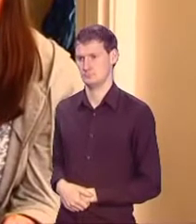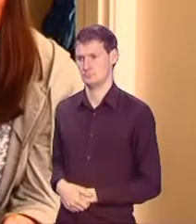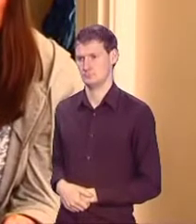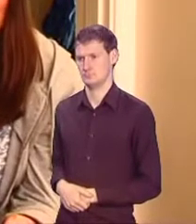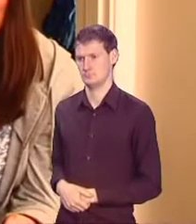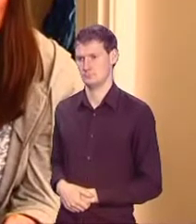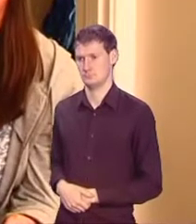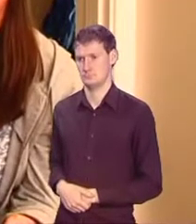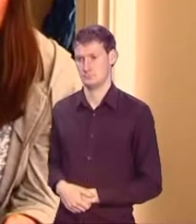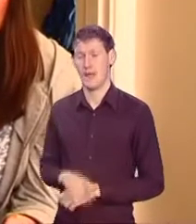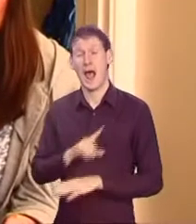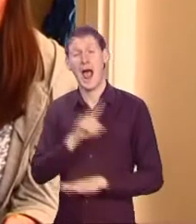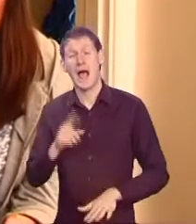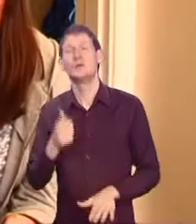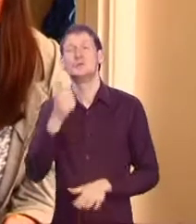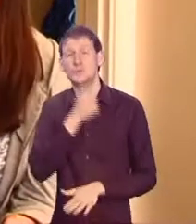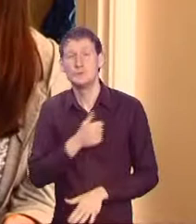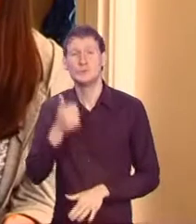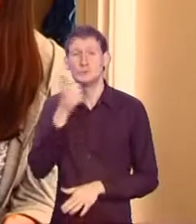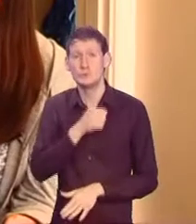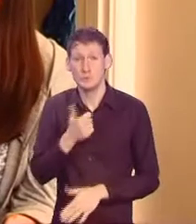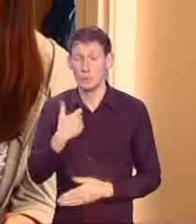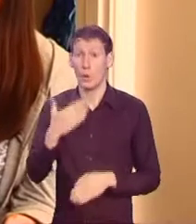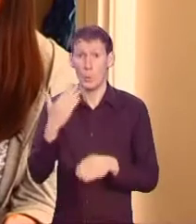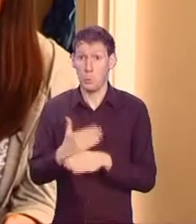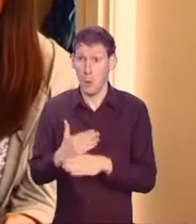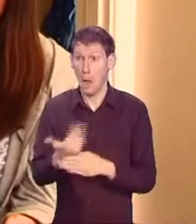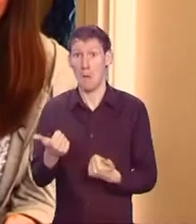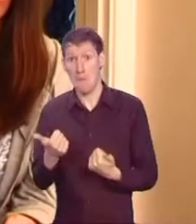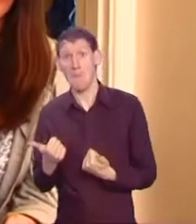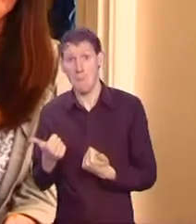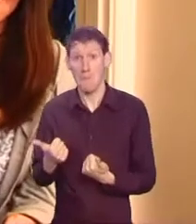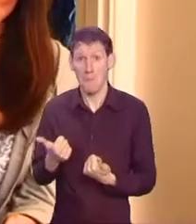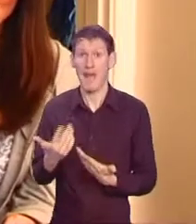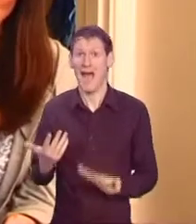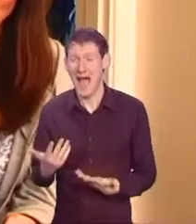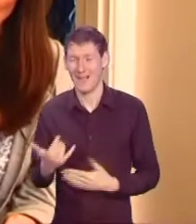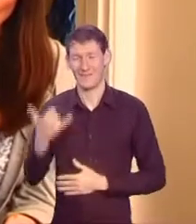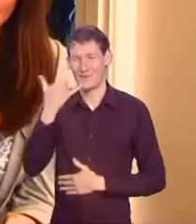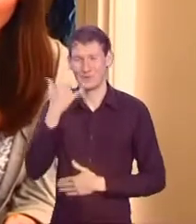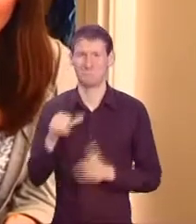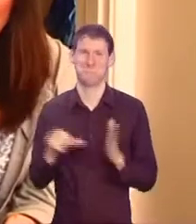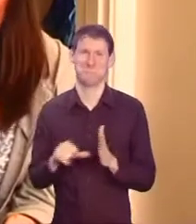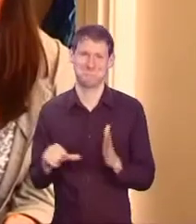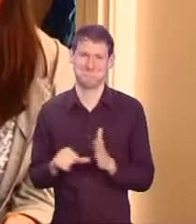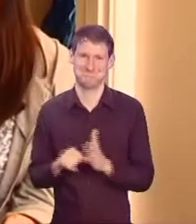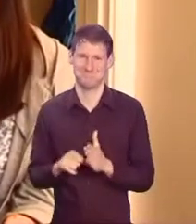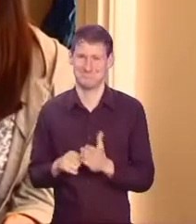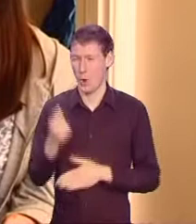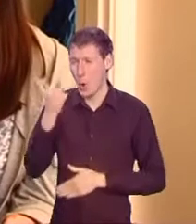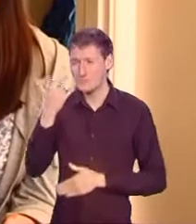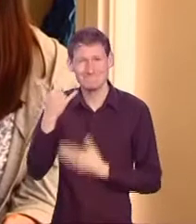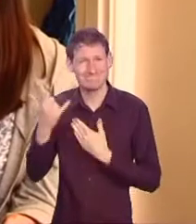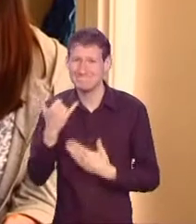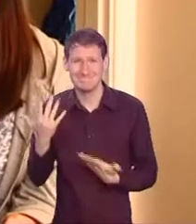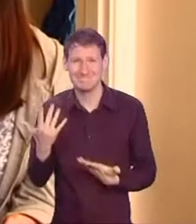I got used to them though. I even managed at work for a while, but then I was no good on the phone and I couldn't